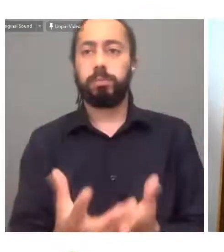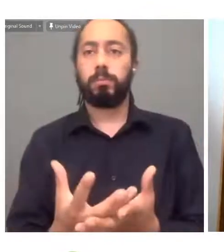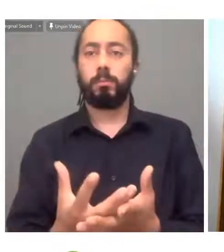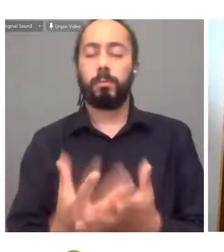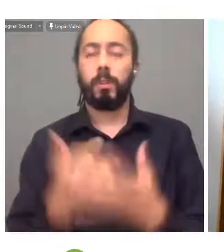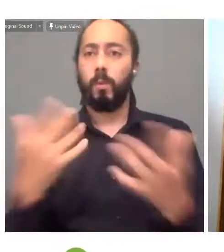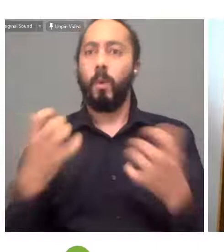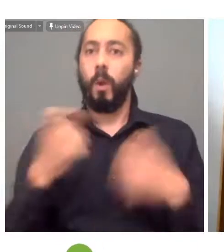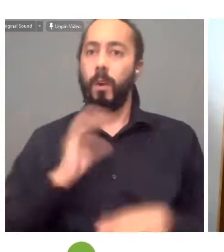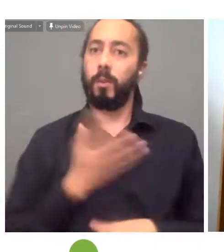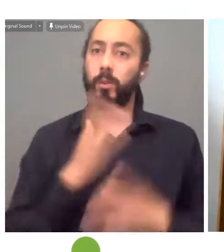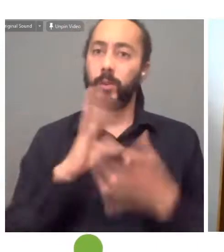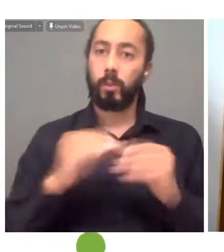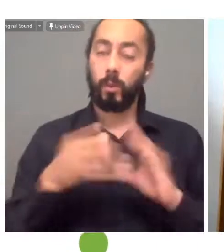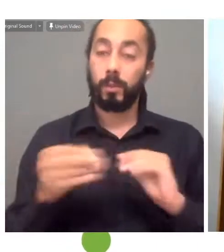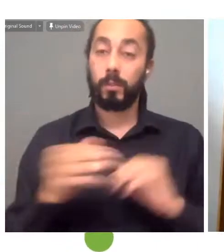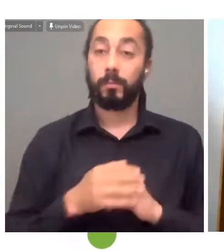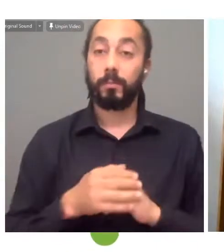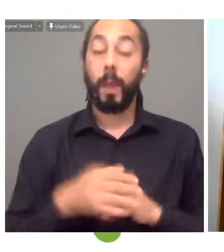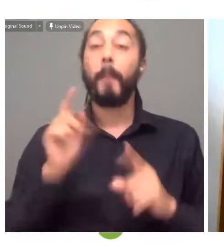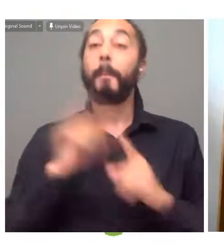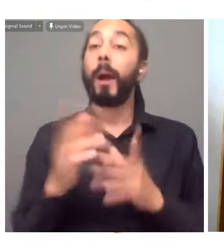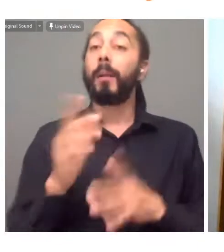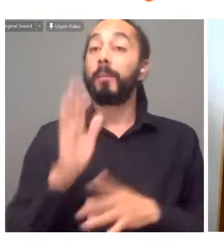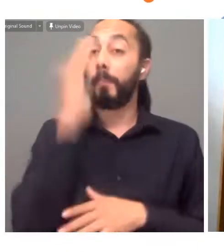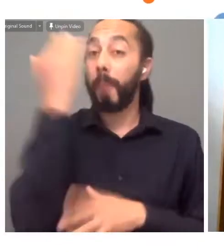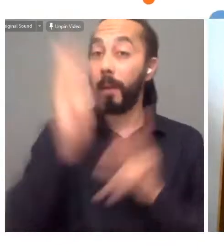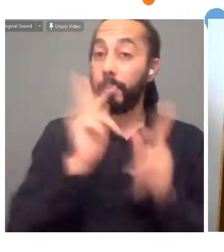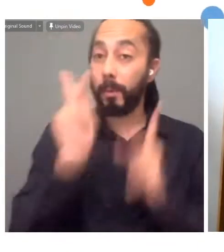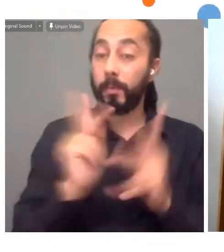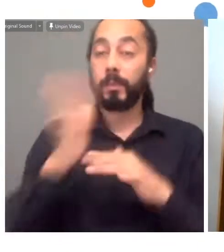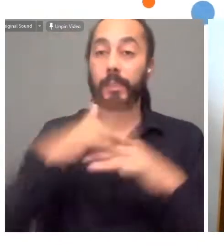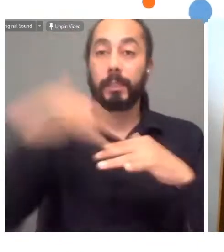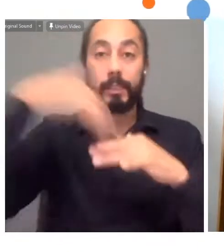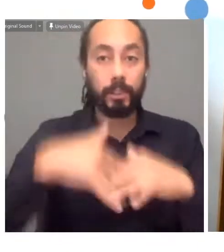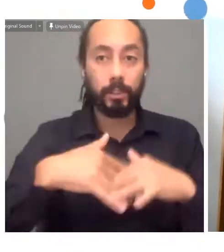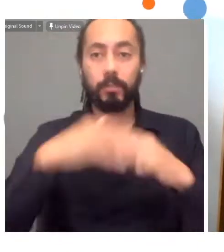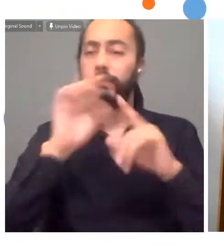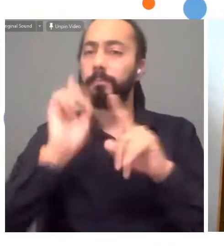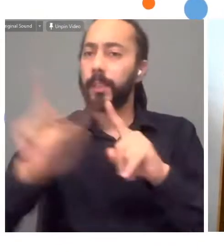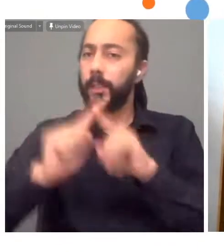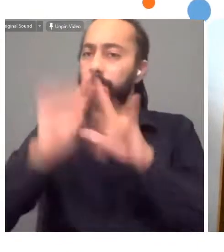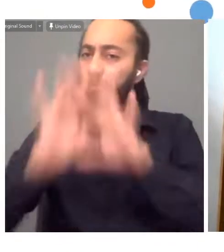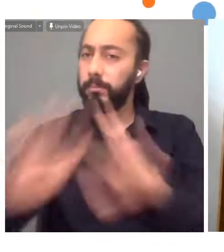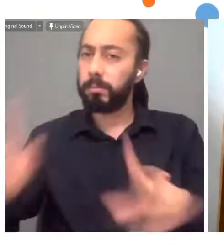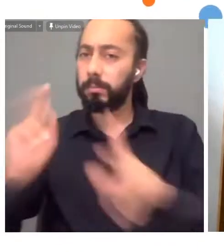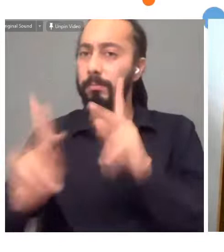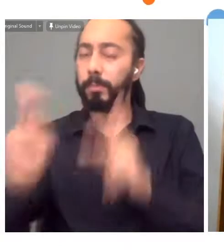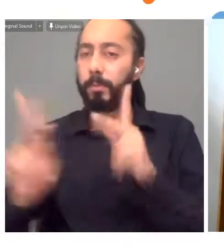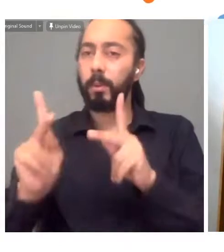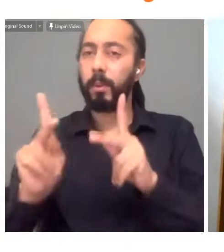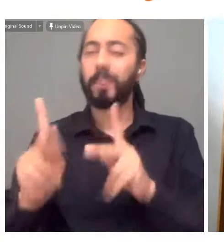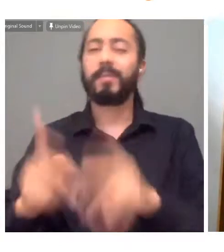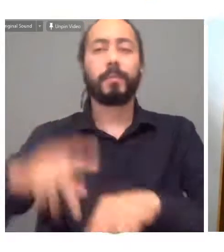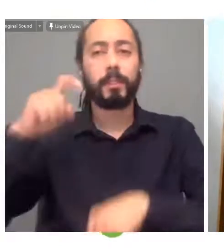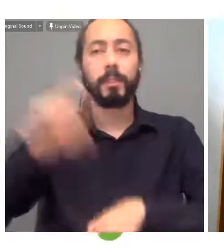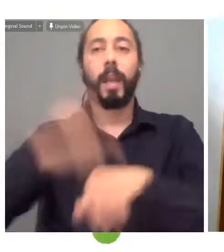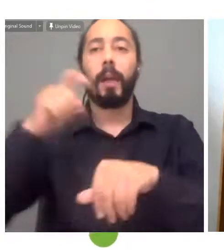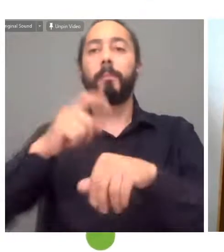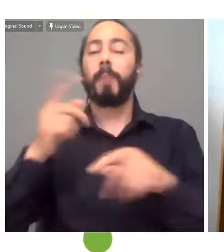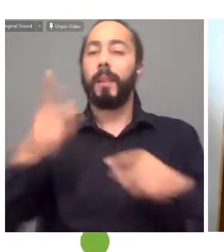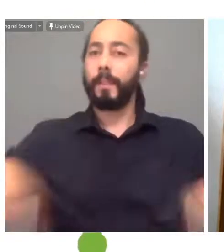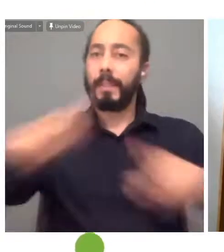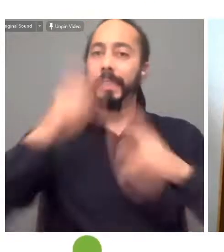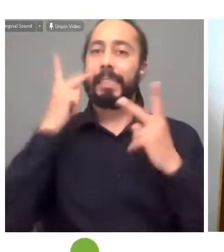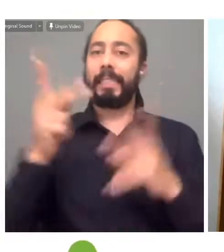people, and other equity-seeking communities can see themselves reflected on stage, on screen,